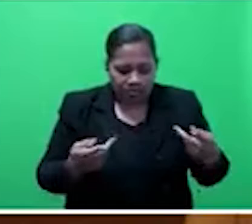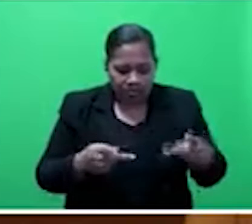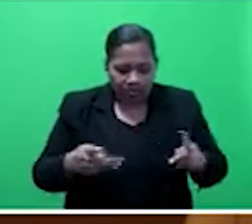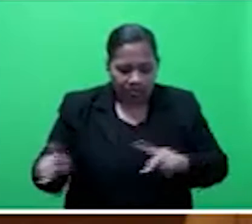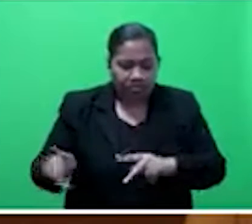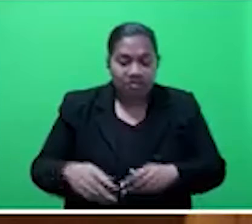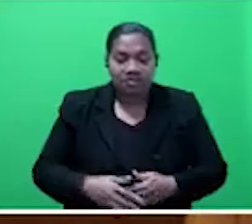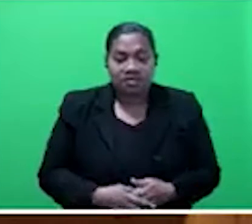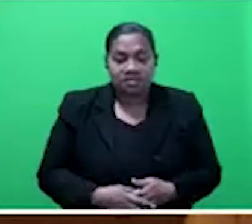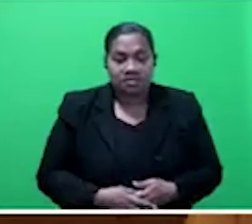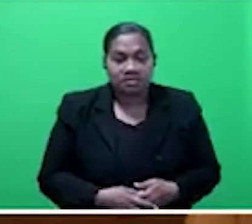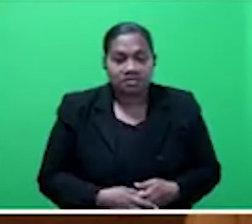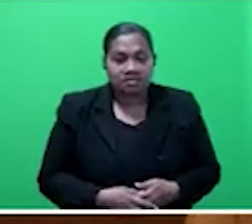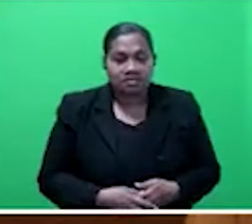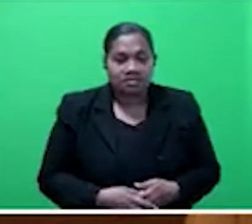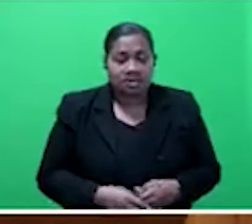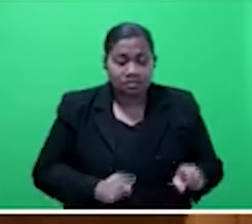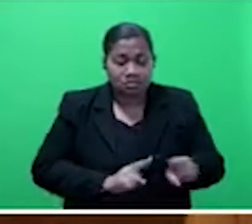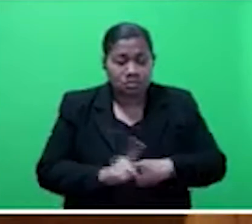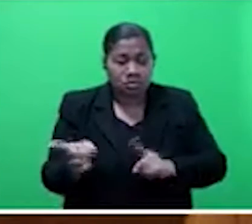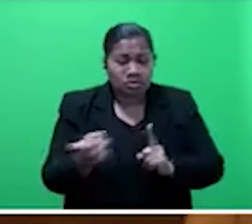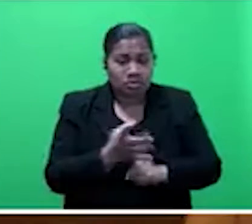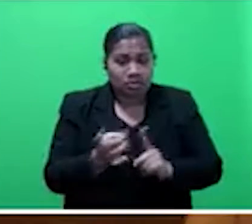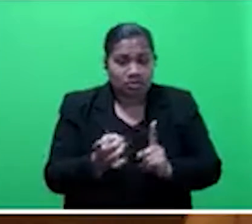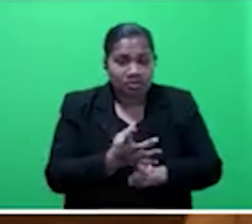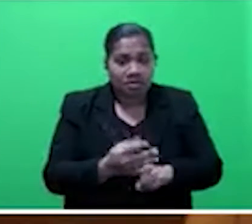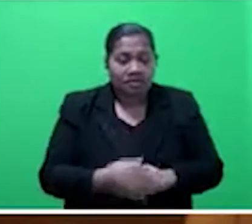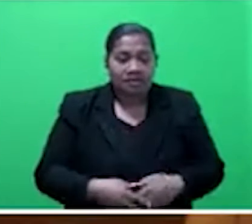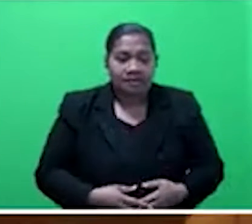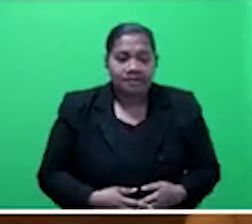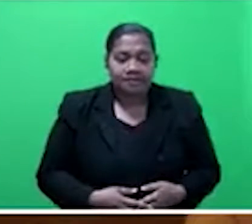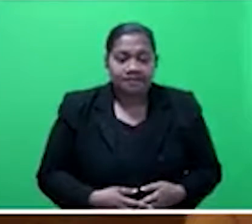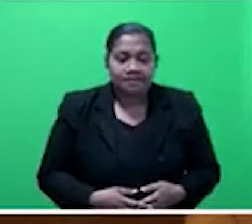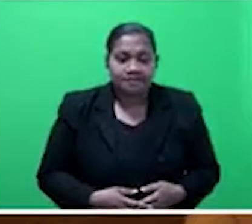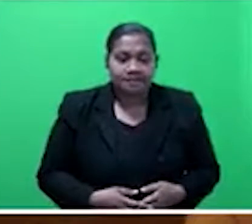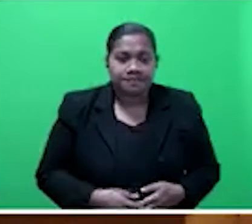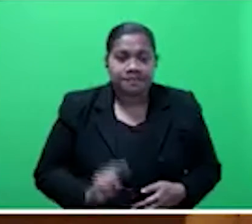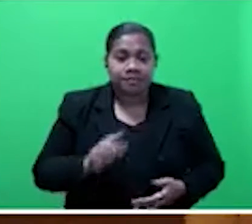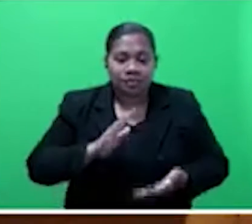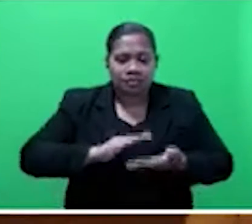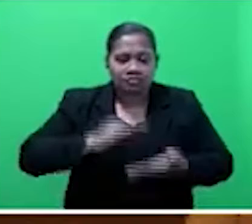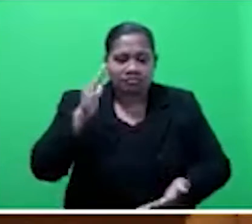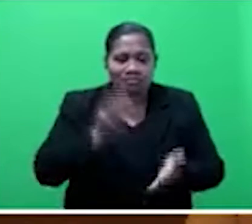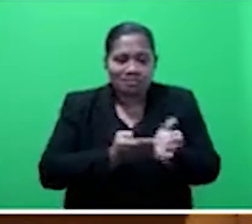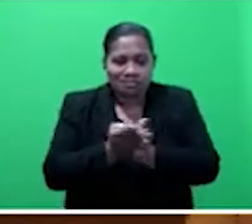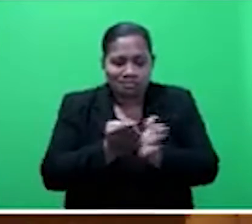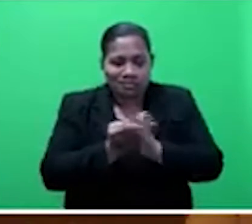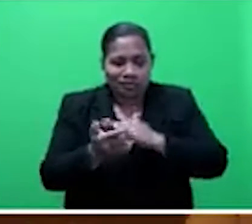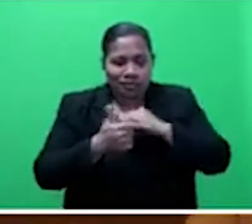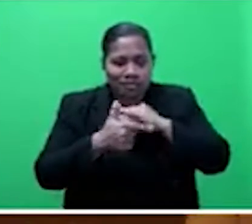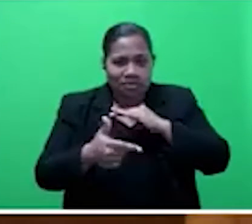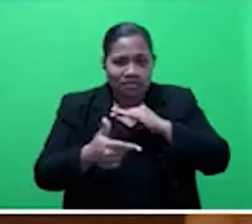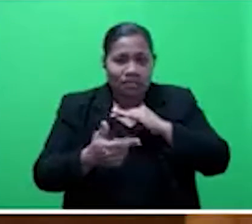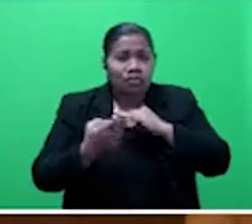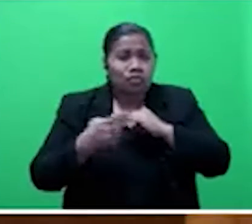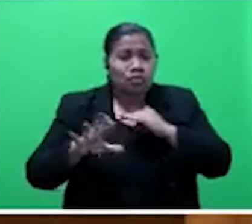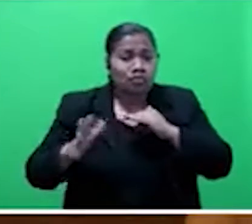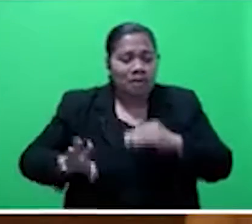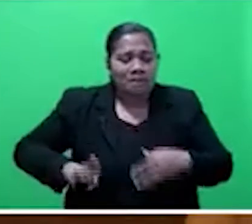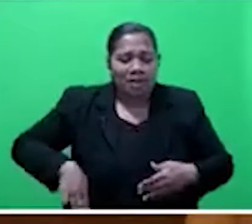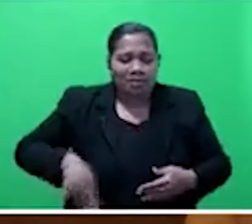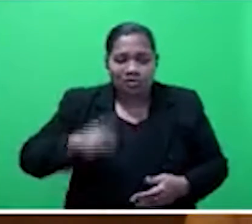longevity, and most importantly, exponentially increase service levels to the members of the public.